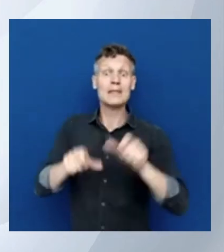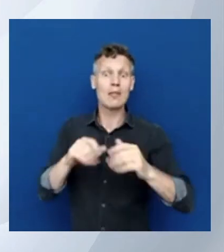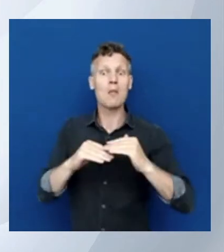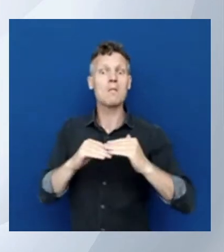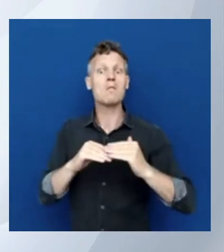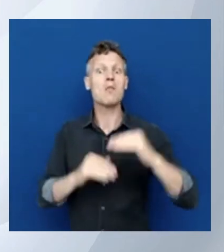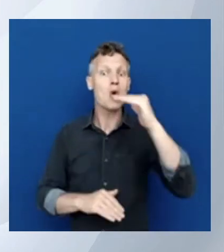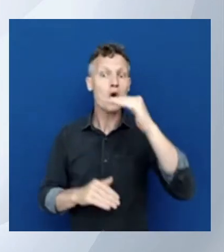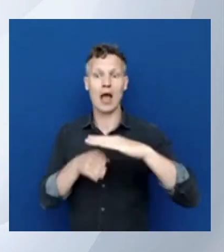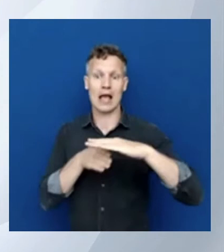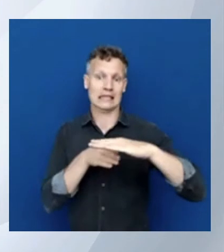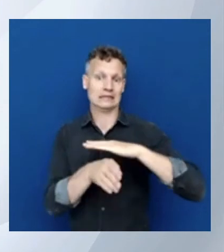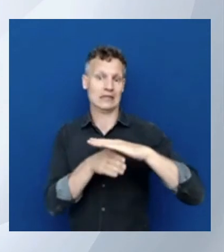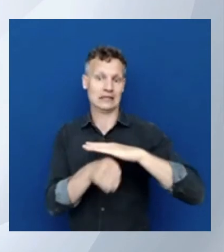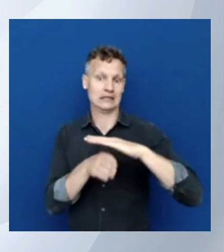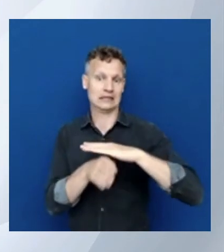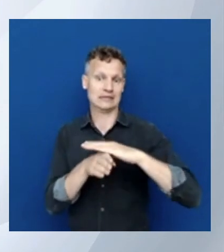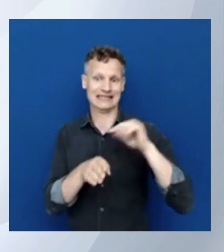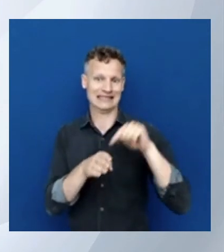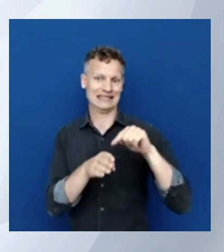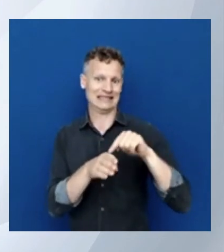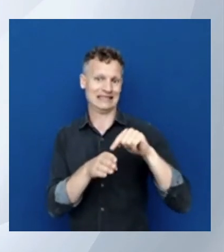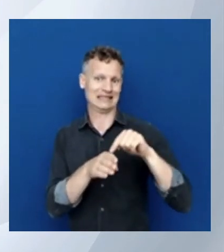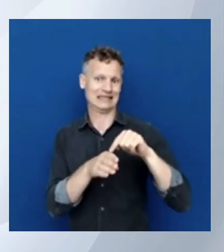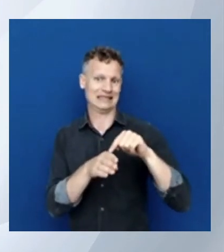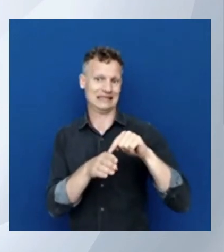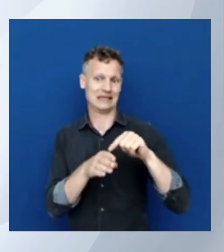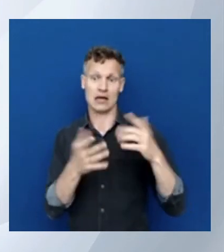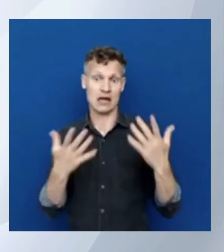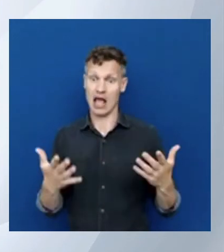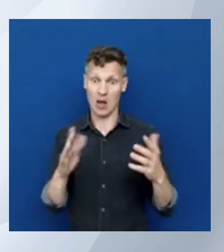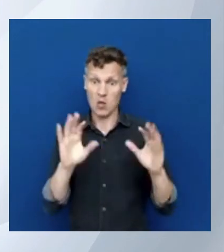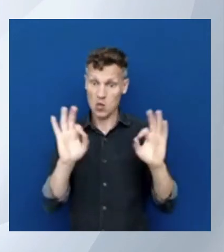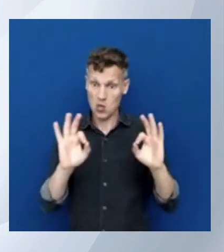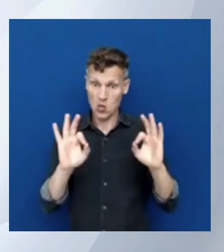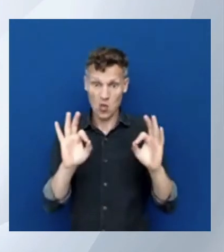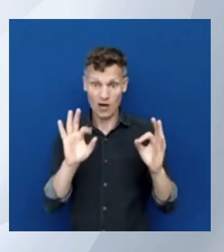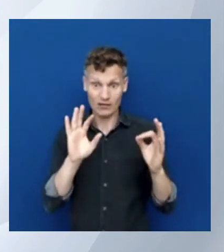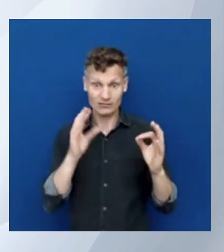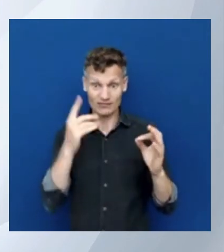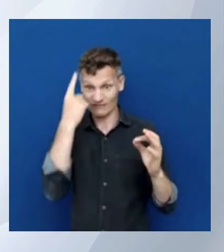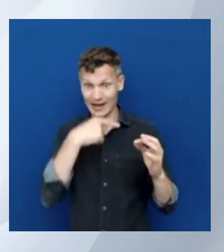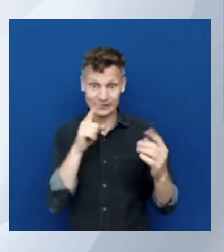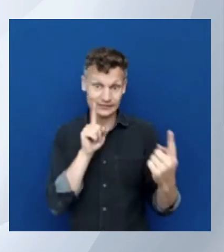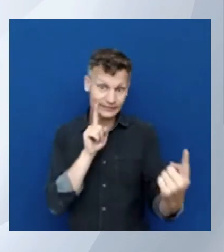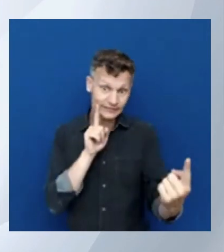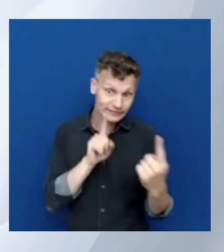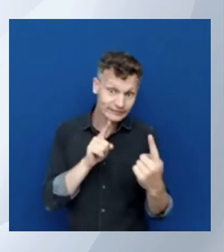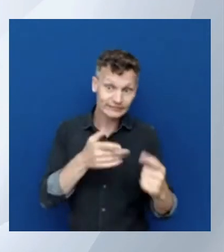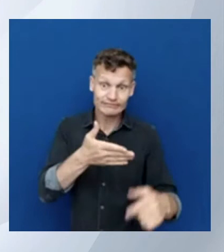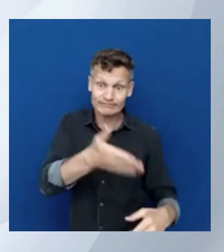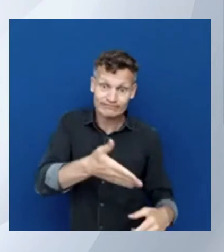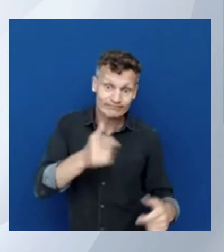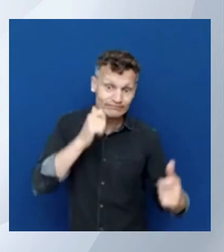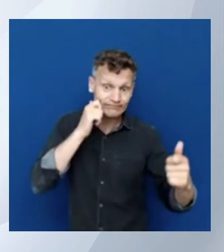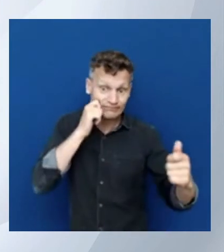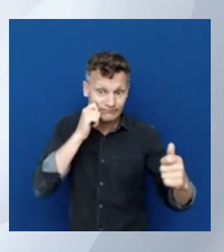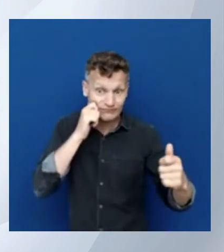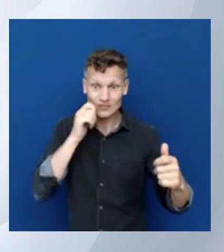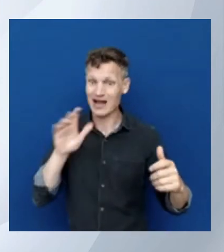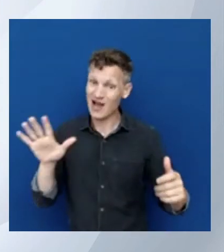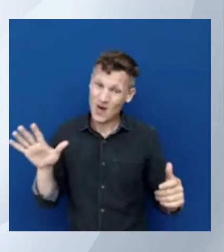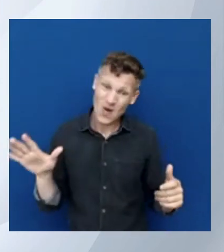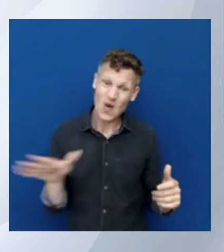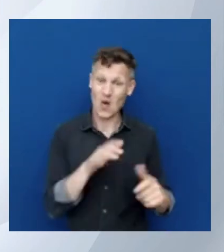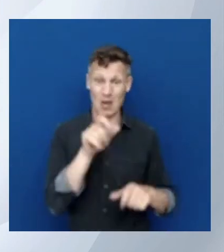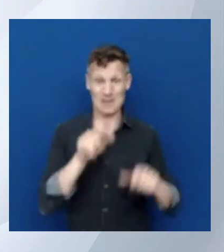have that point-to-point, face-to-face kind of climate. We're all going digital. So my challenge and my request to